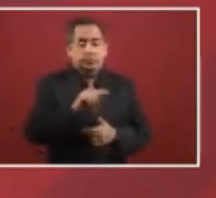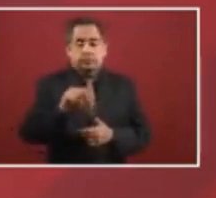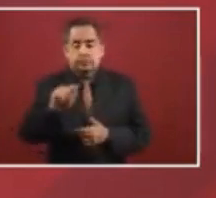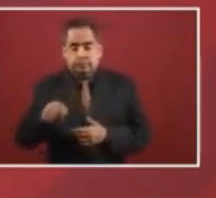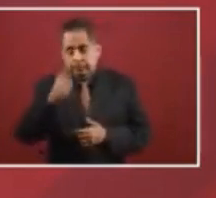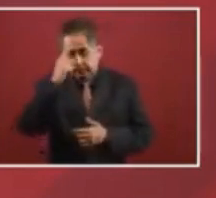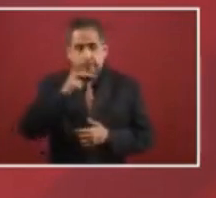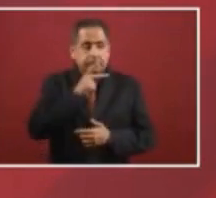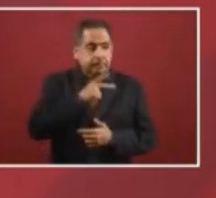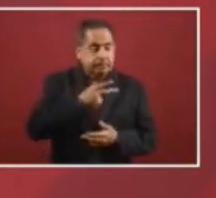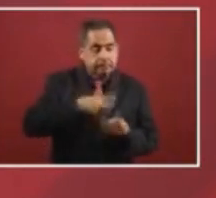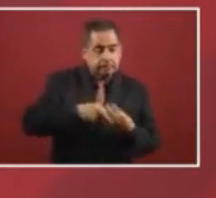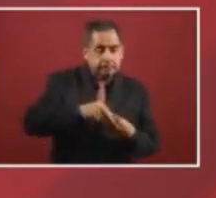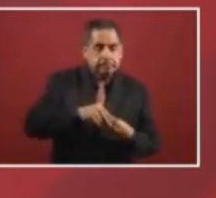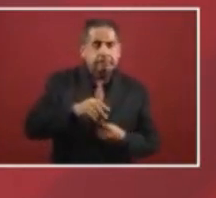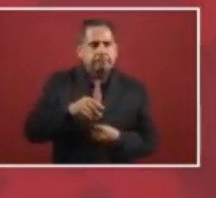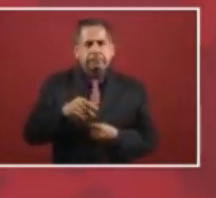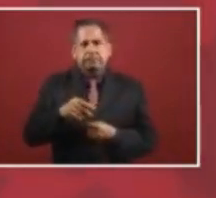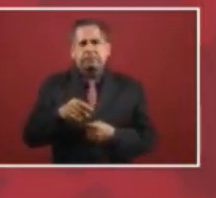in